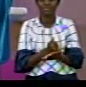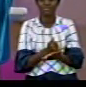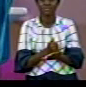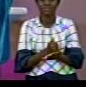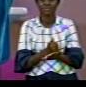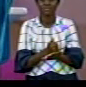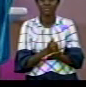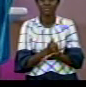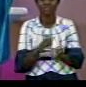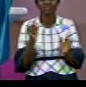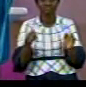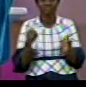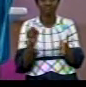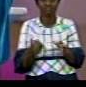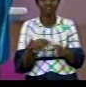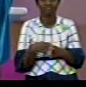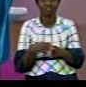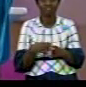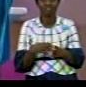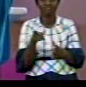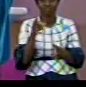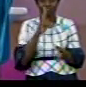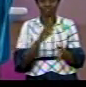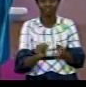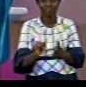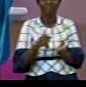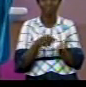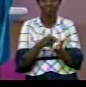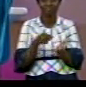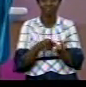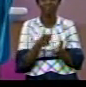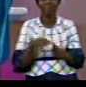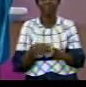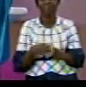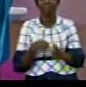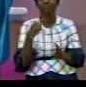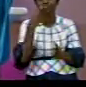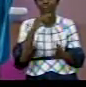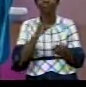yes yes we are still checking who is number two